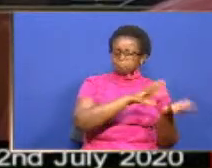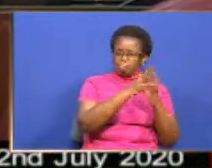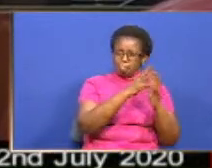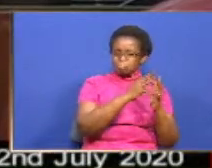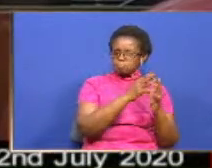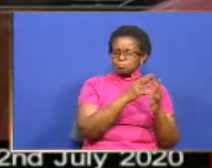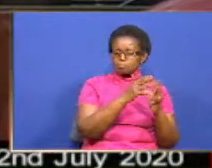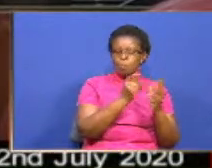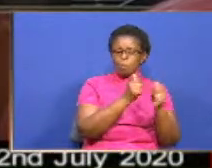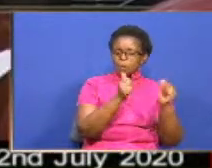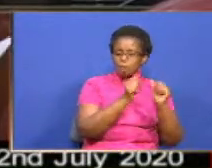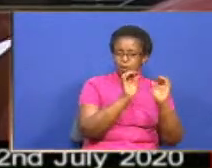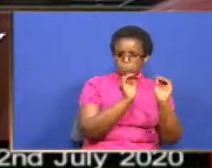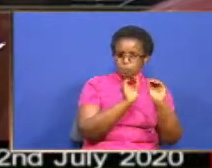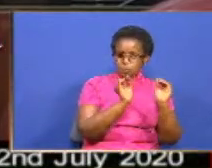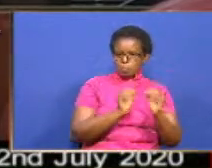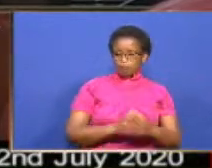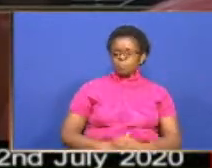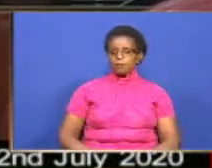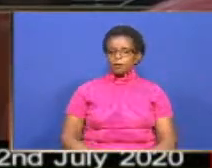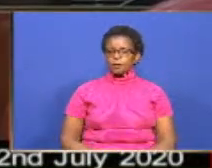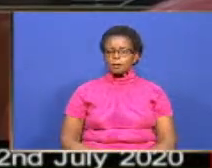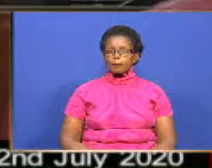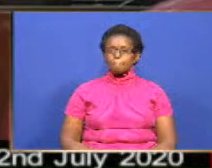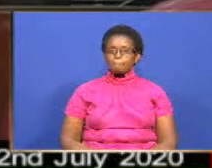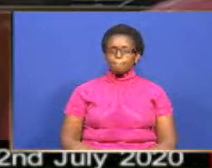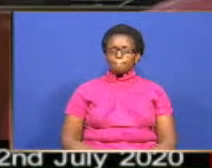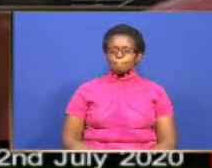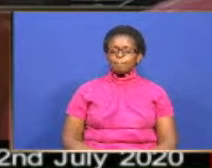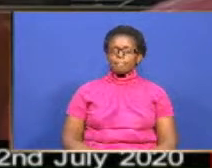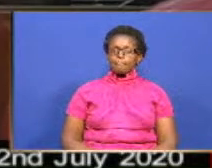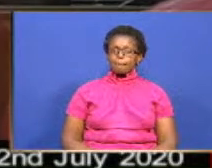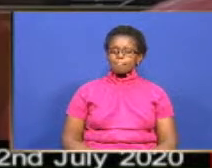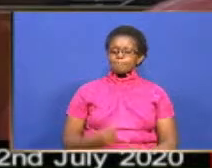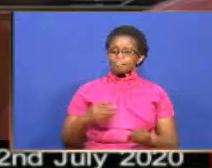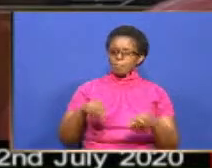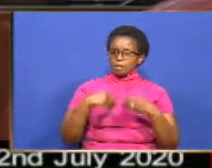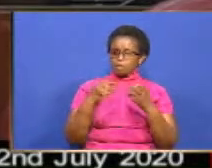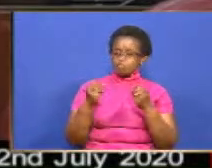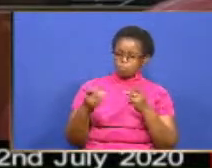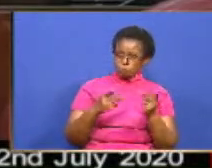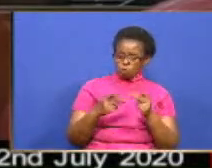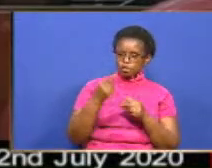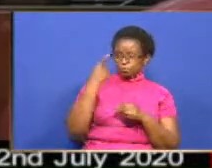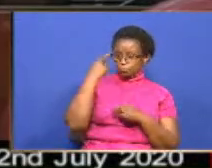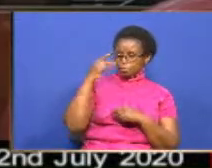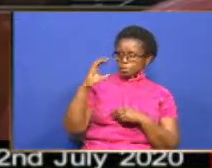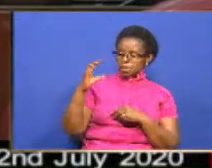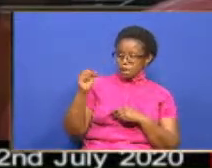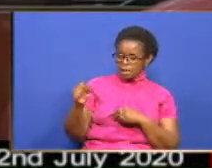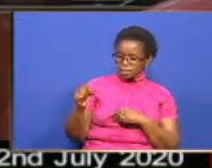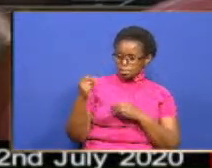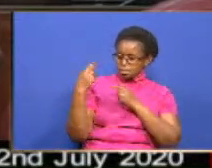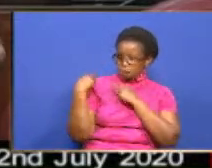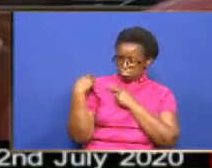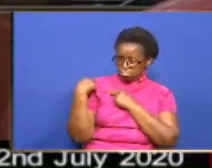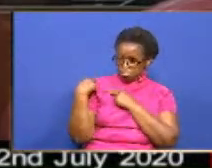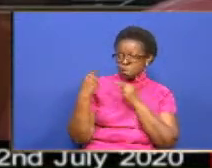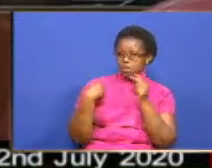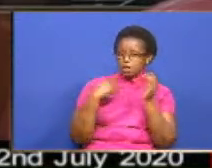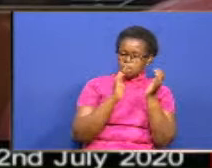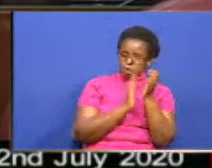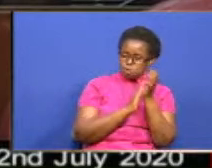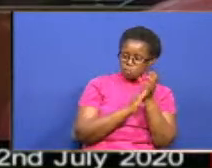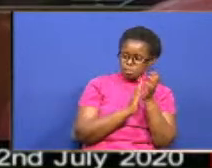And it also gives an opportunity for the cabinet secretary in charge, on the recommendation of a Refugee Advisory